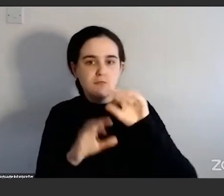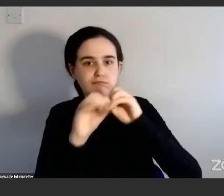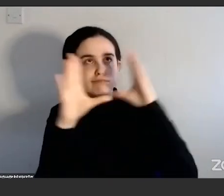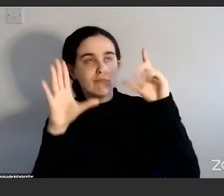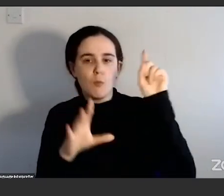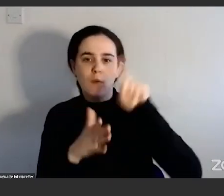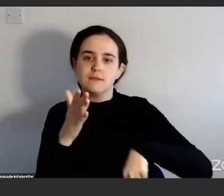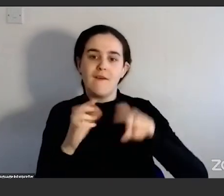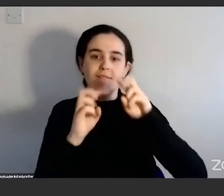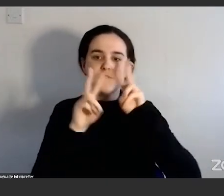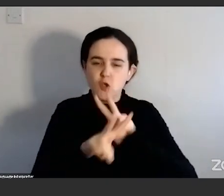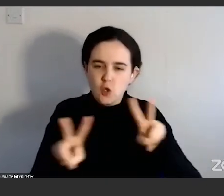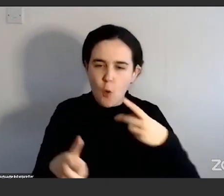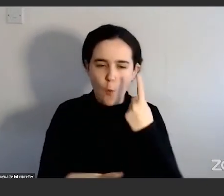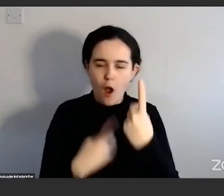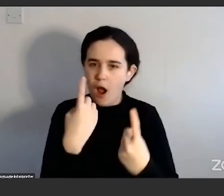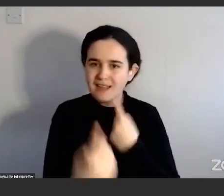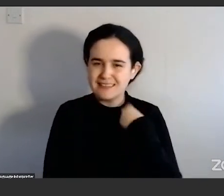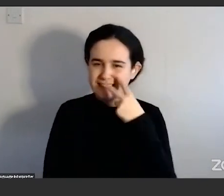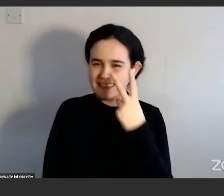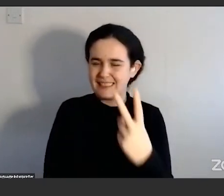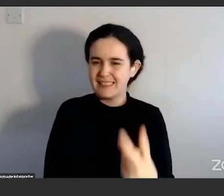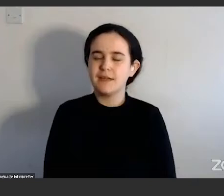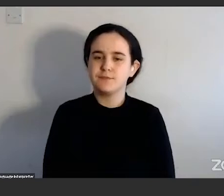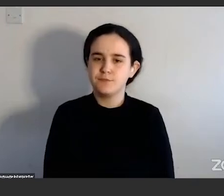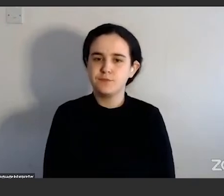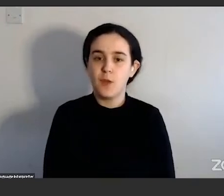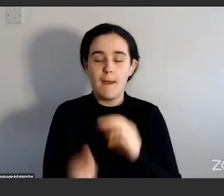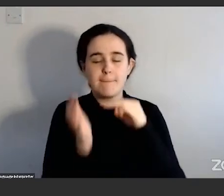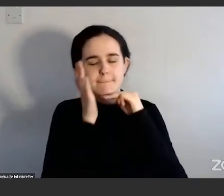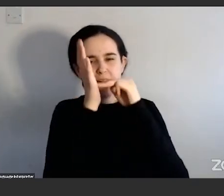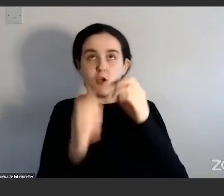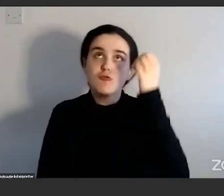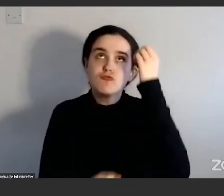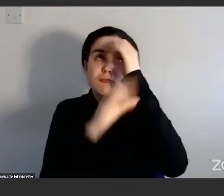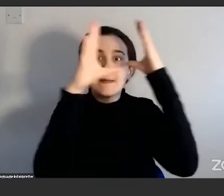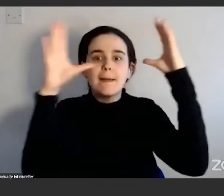see, and million dreams is all it's gonna